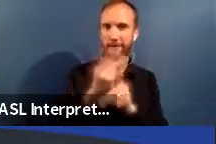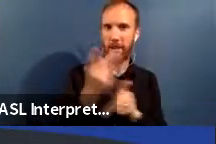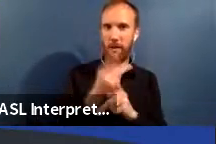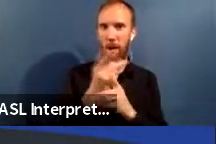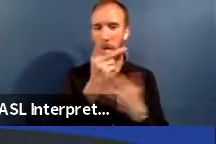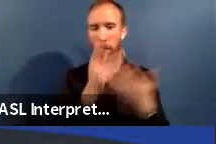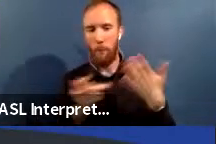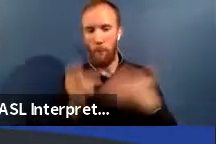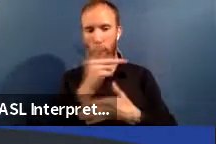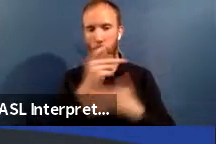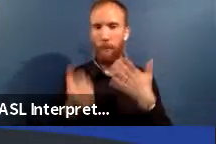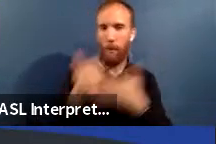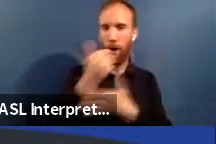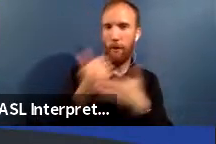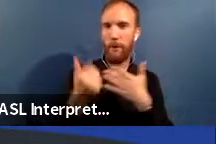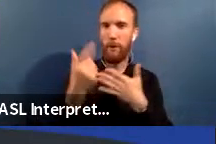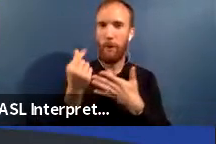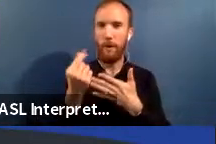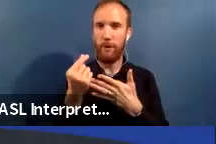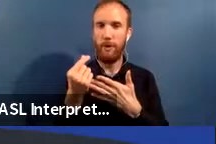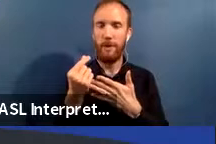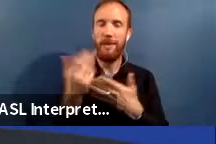the survey that can be taken at